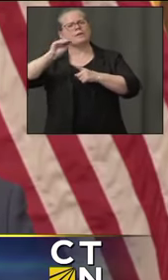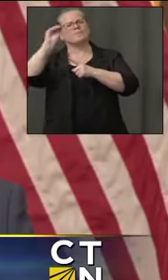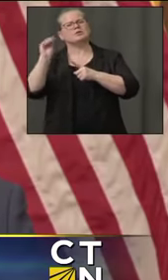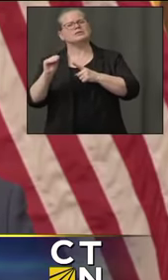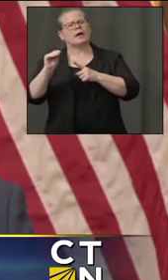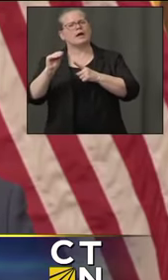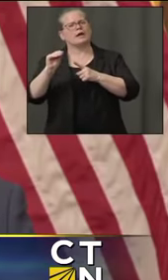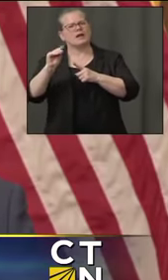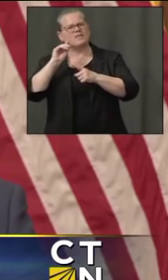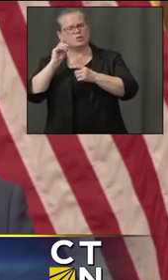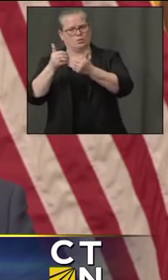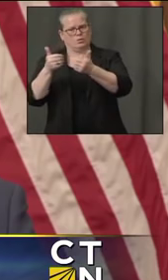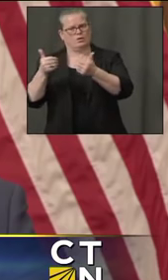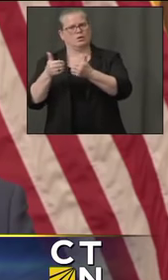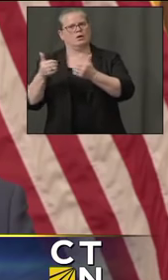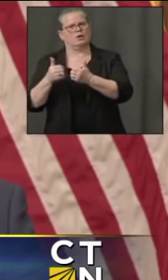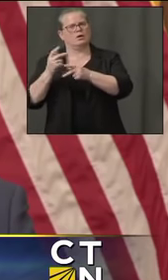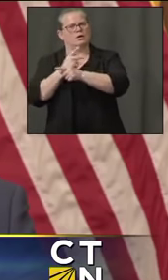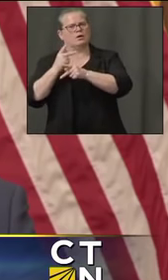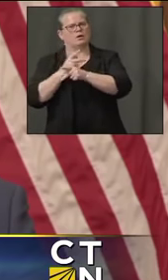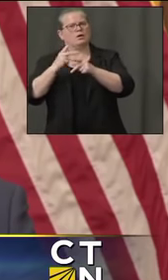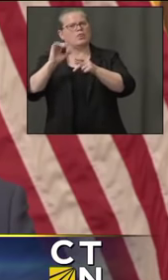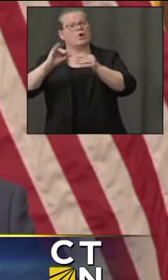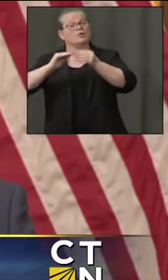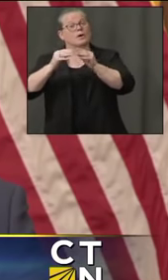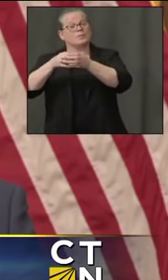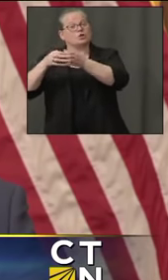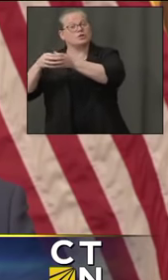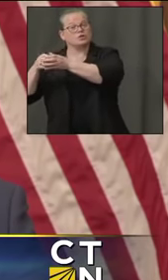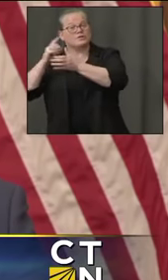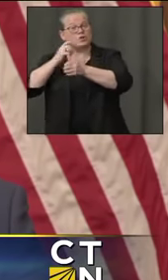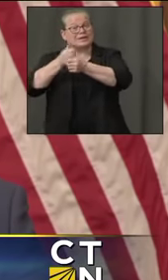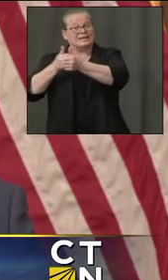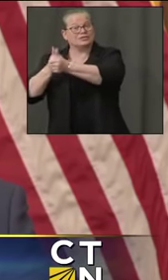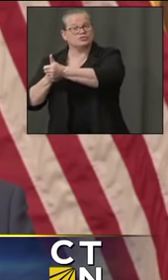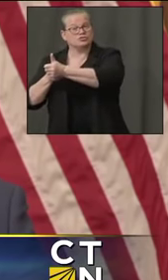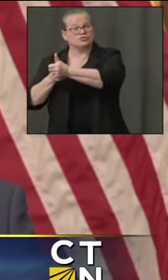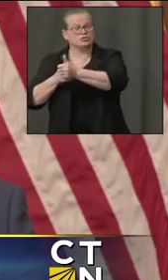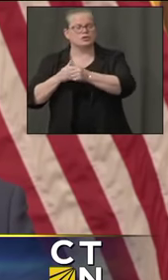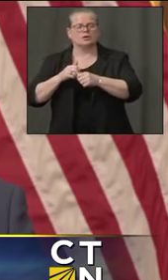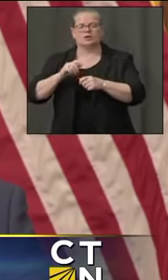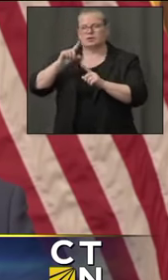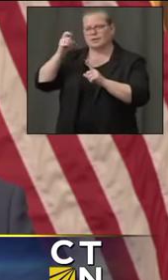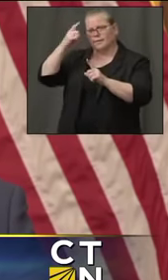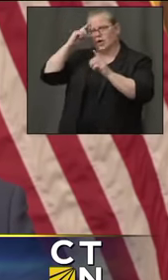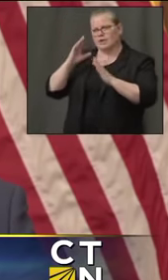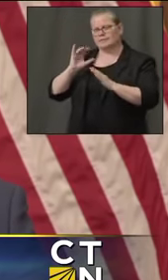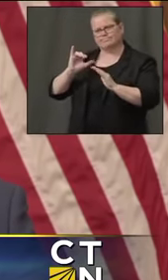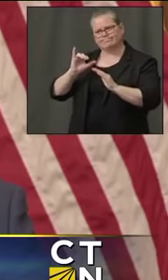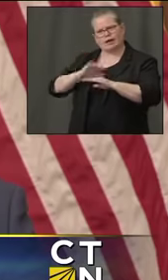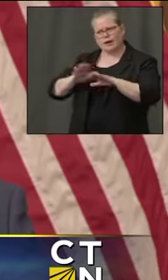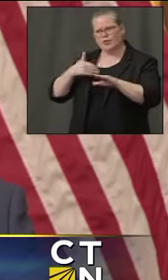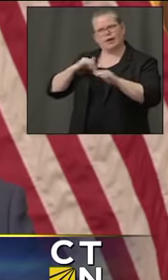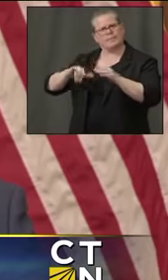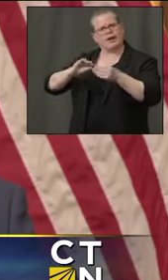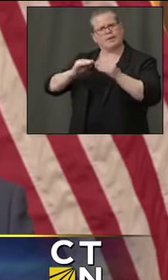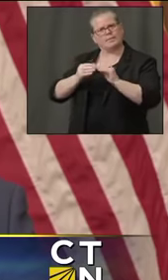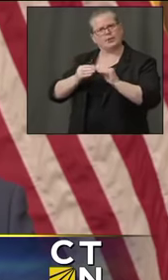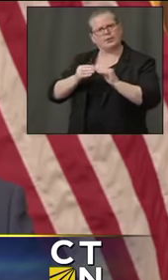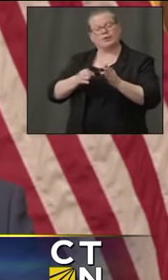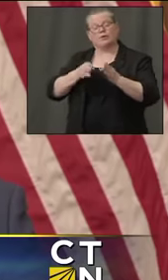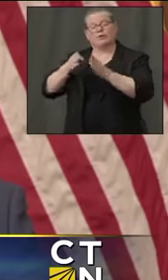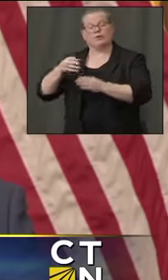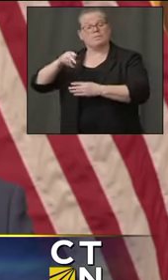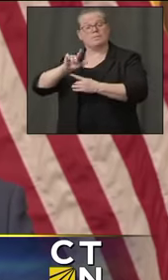to you afterwards, but I know that on the DOL website, they have been keeping a track of those particular